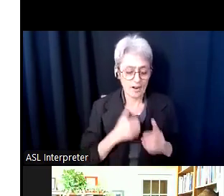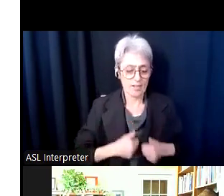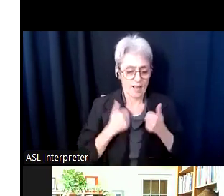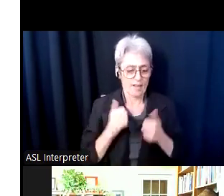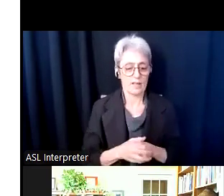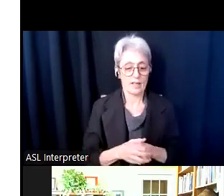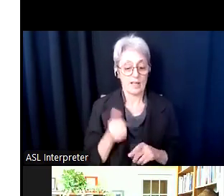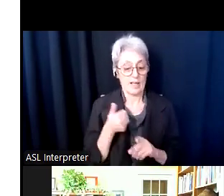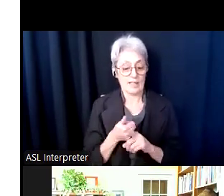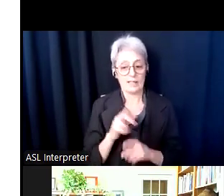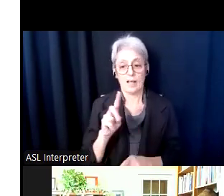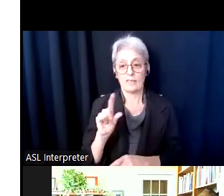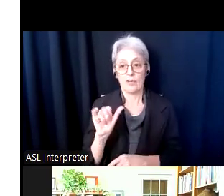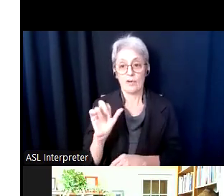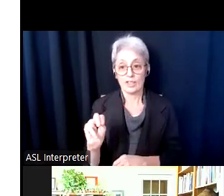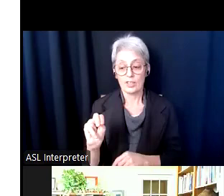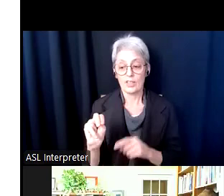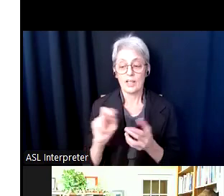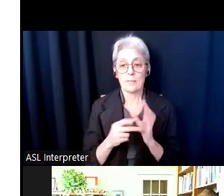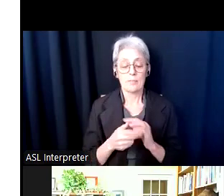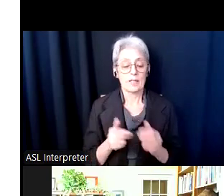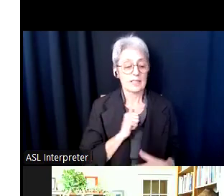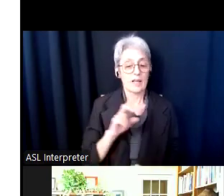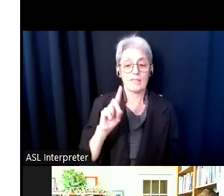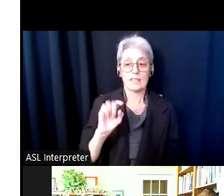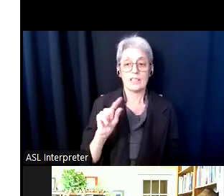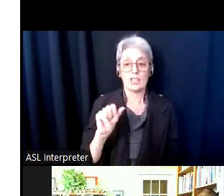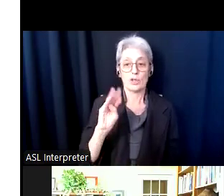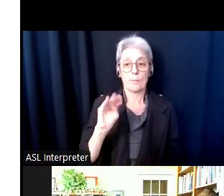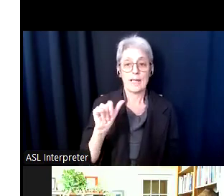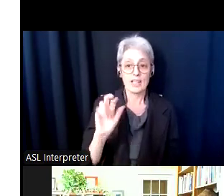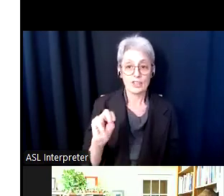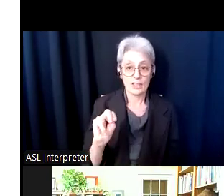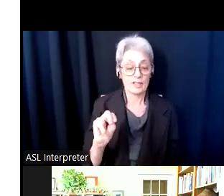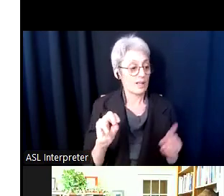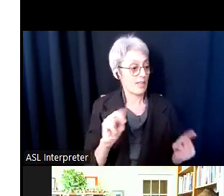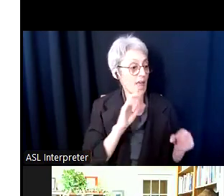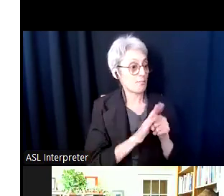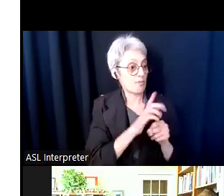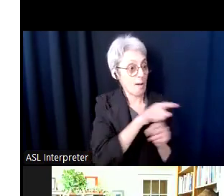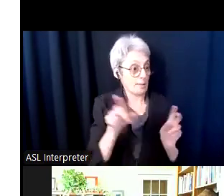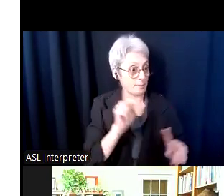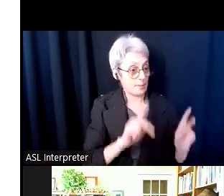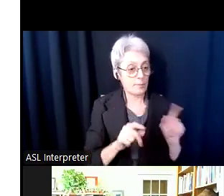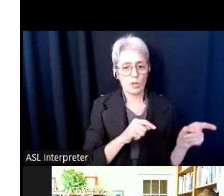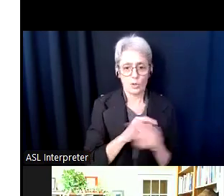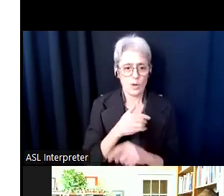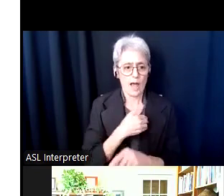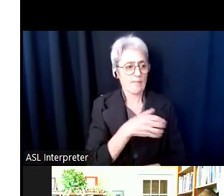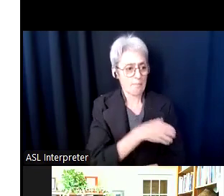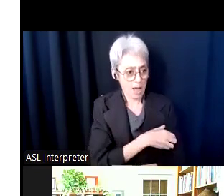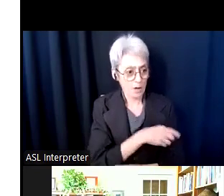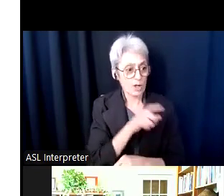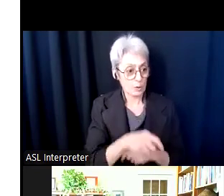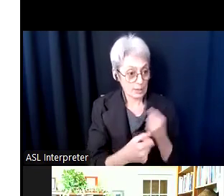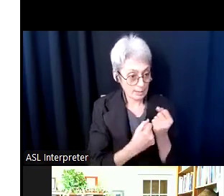reflects the promise of self-determination by putting power in the hands of people who need supports to